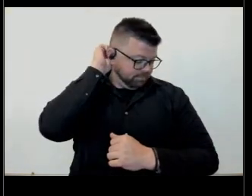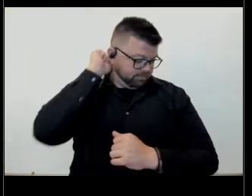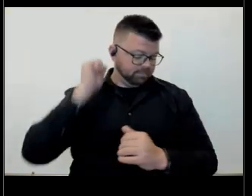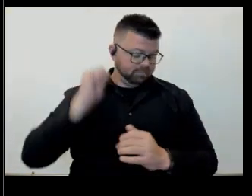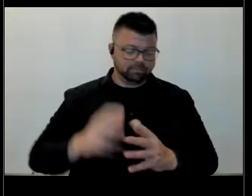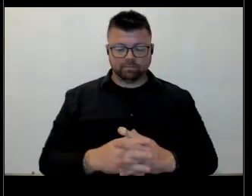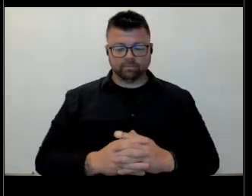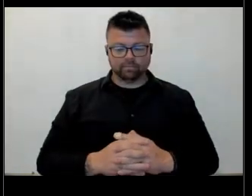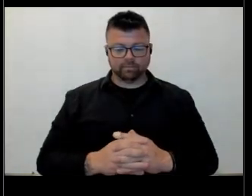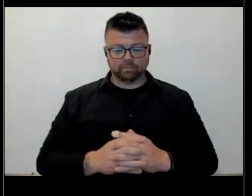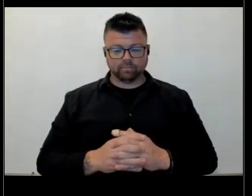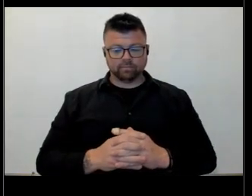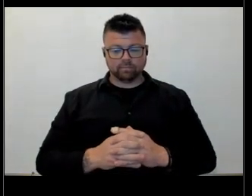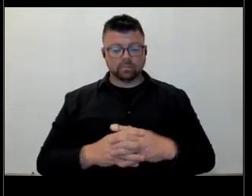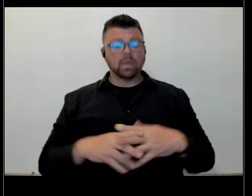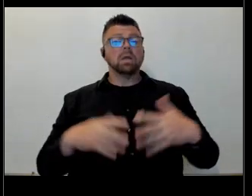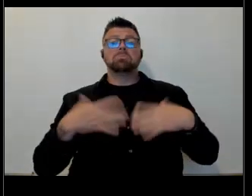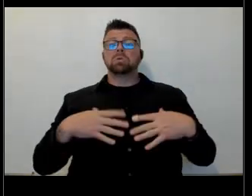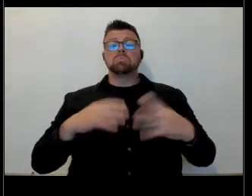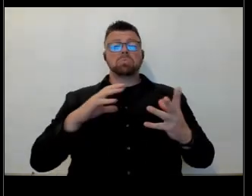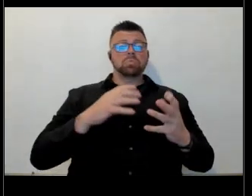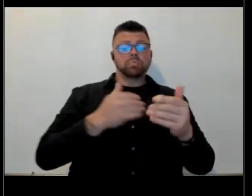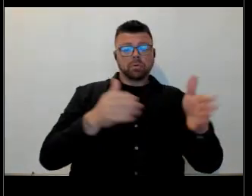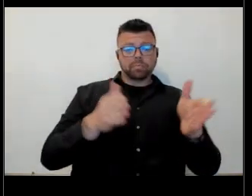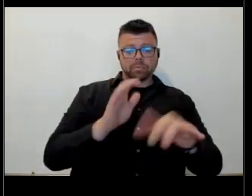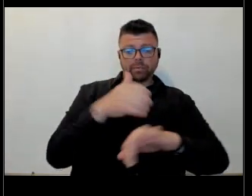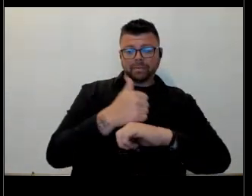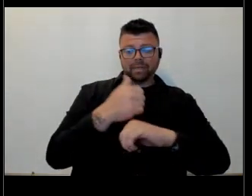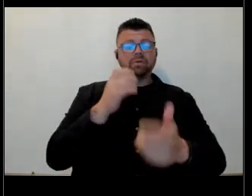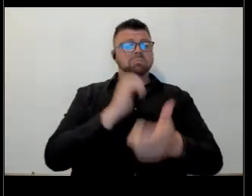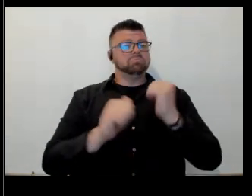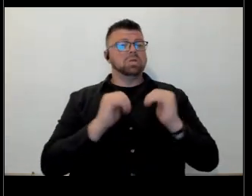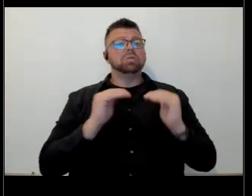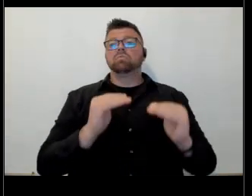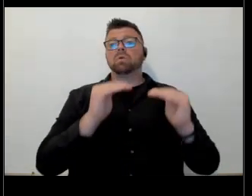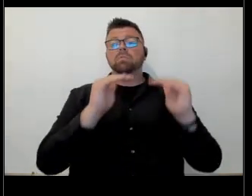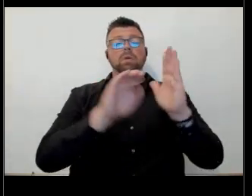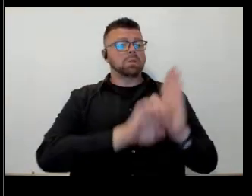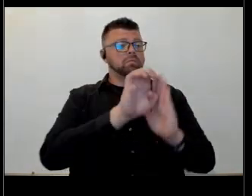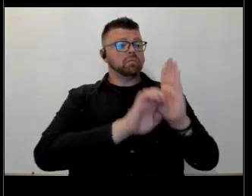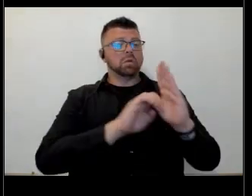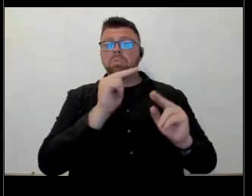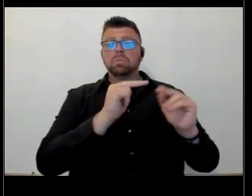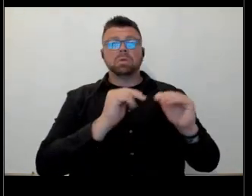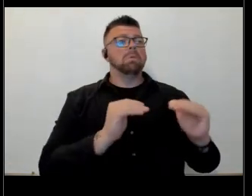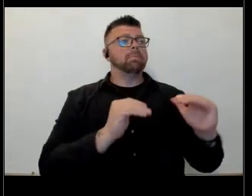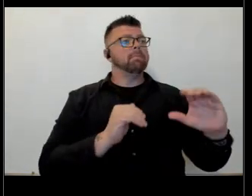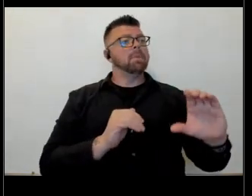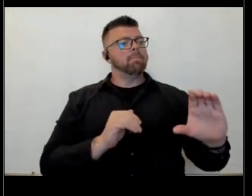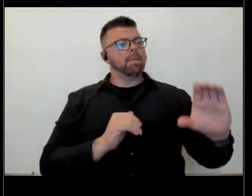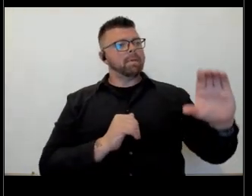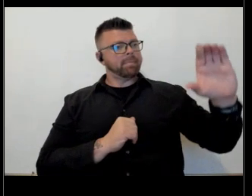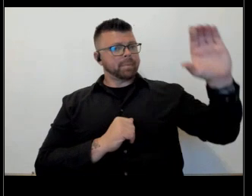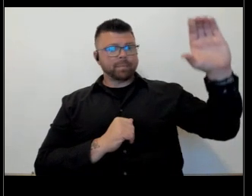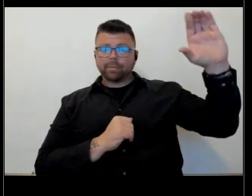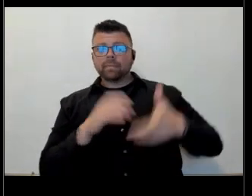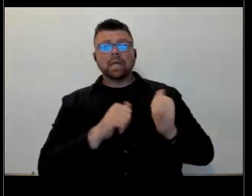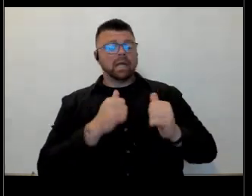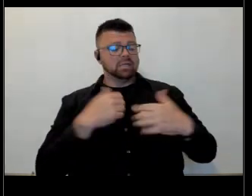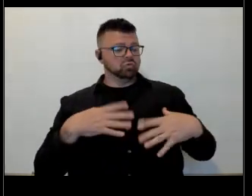Where there are laundry rooms that serve each floor of an elevator building, each laundry room must